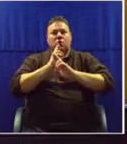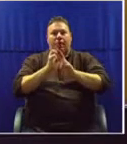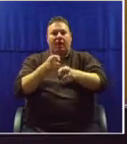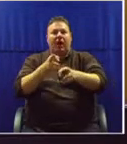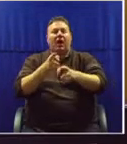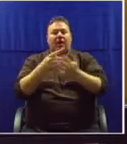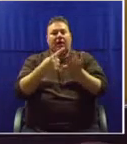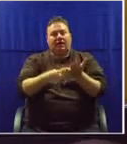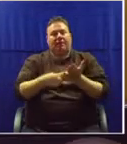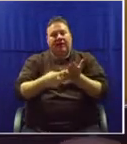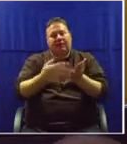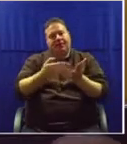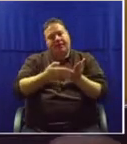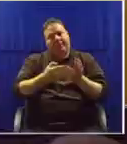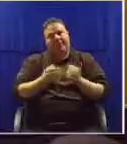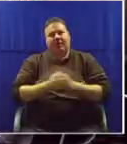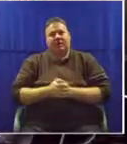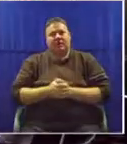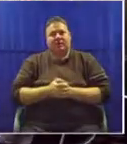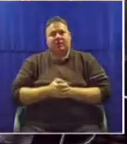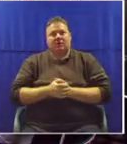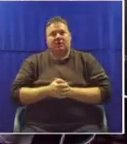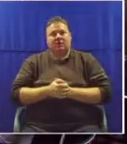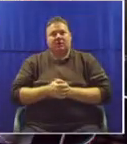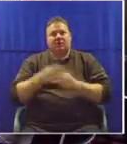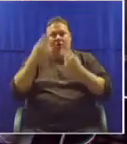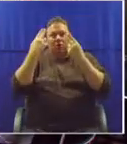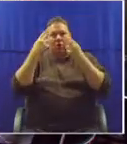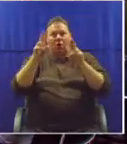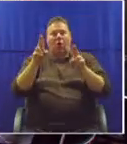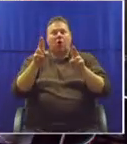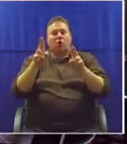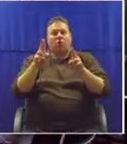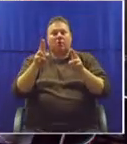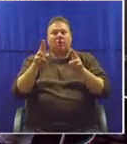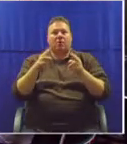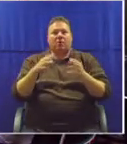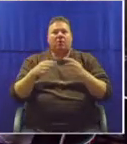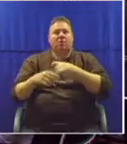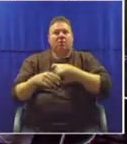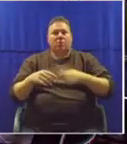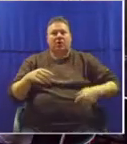to the debate. The honorable the president.